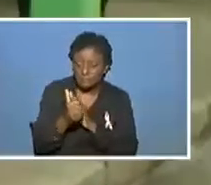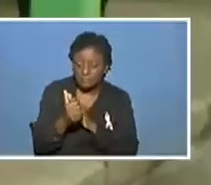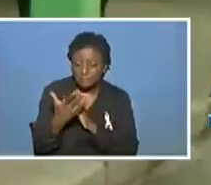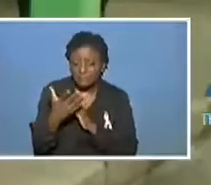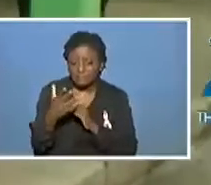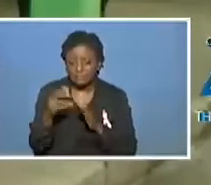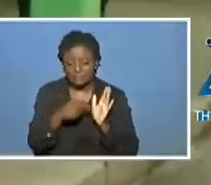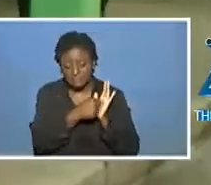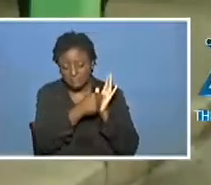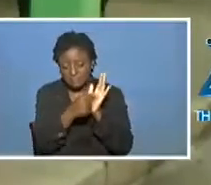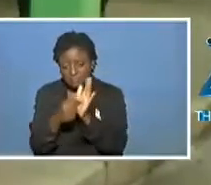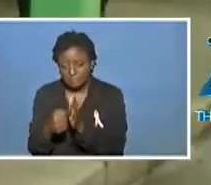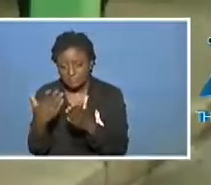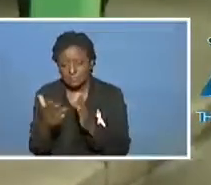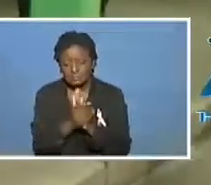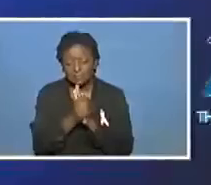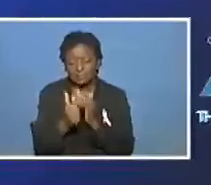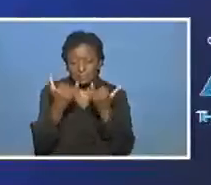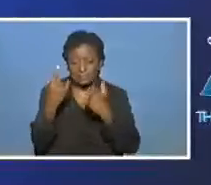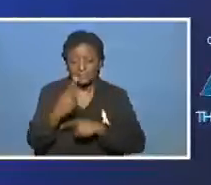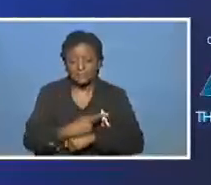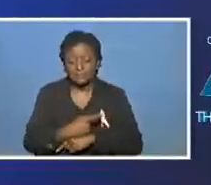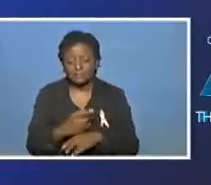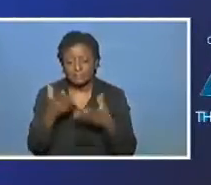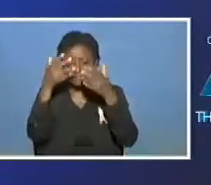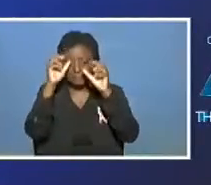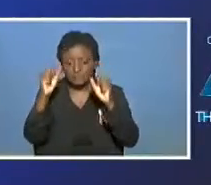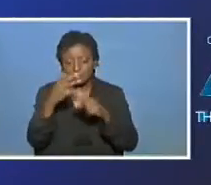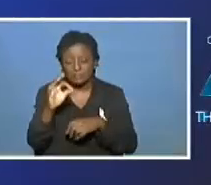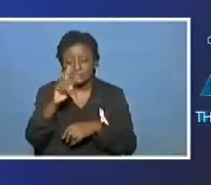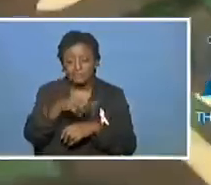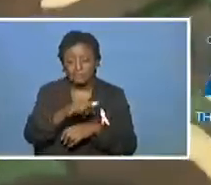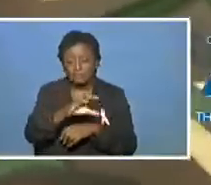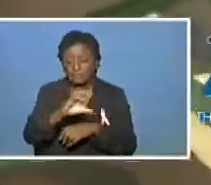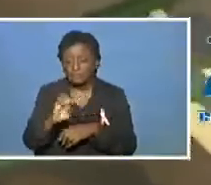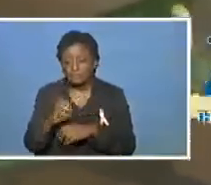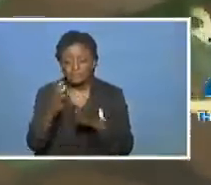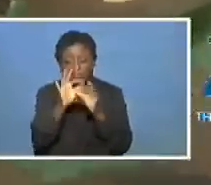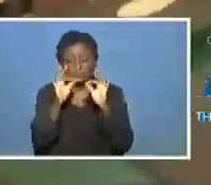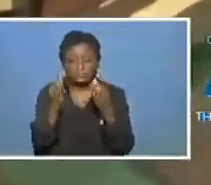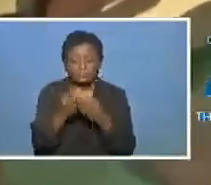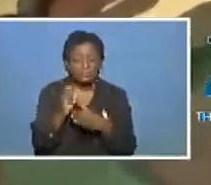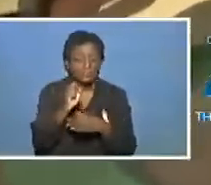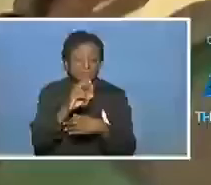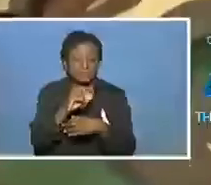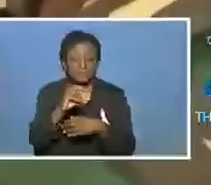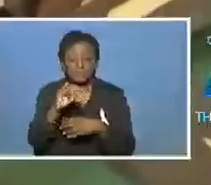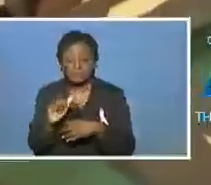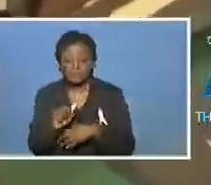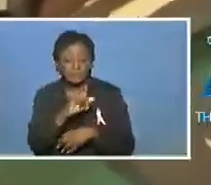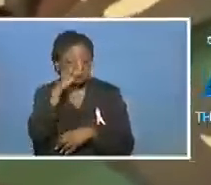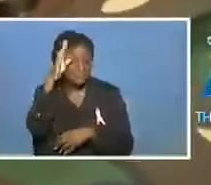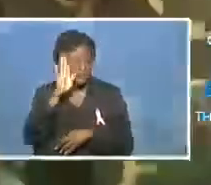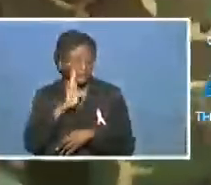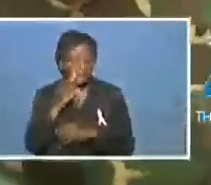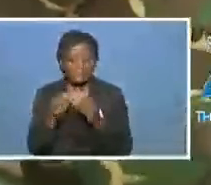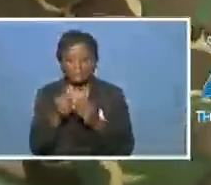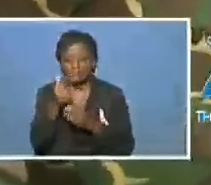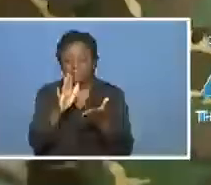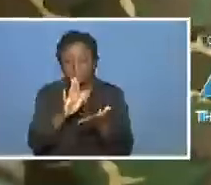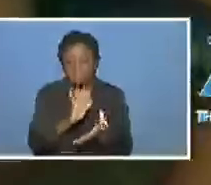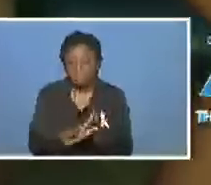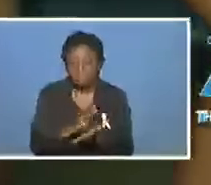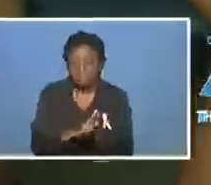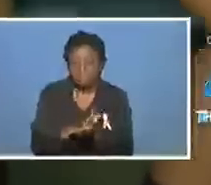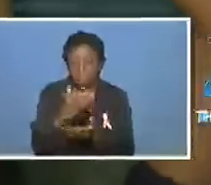they are showcasing their talents today. President of the PACE Foundation, Sonia Brown, says most of the schools and several civic organizations